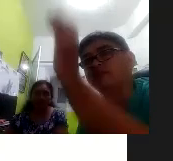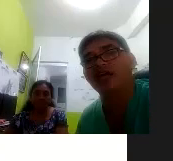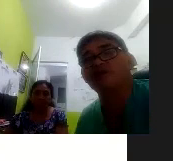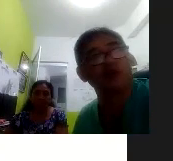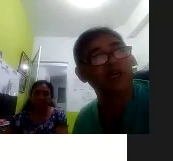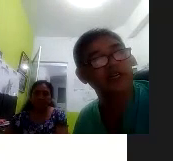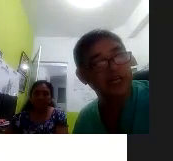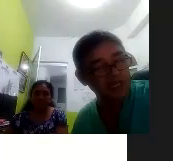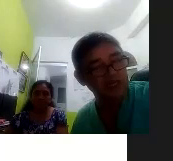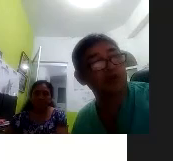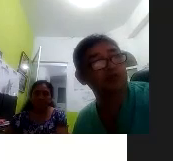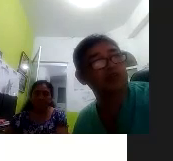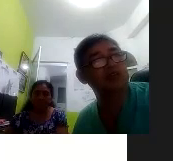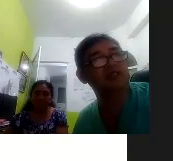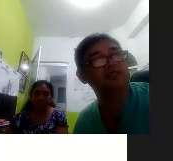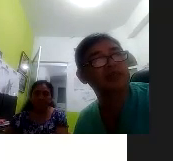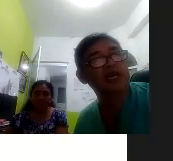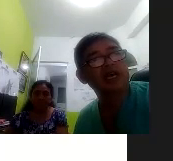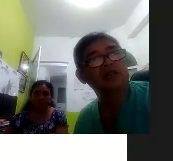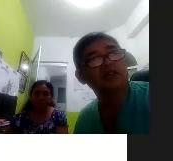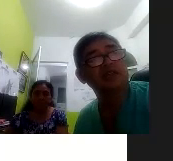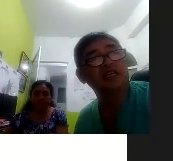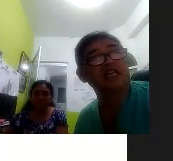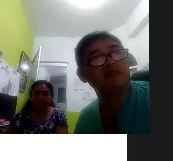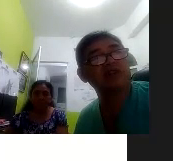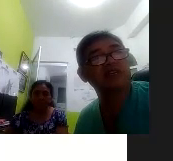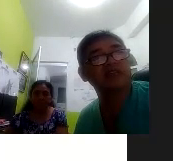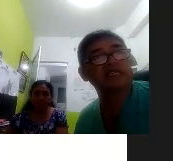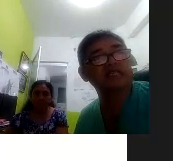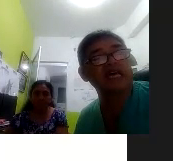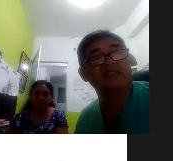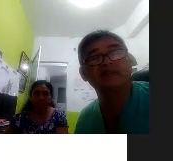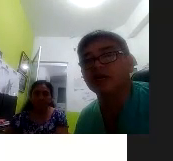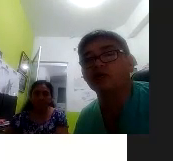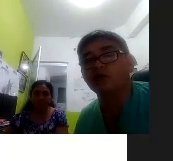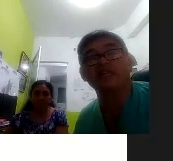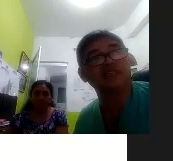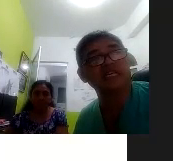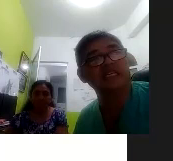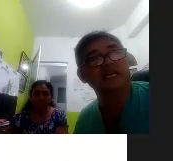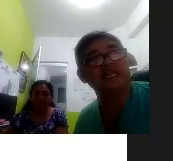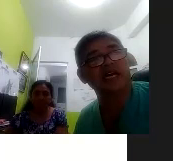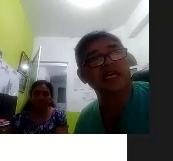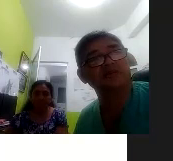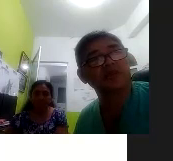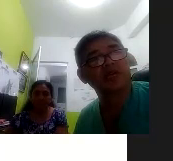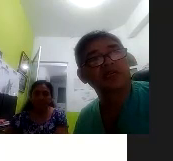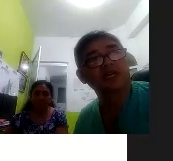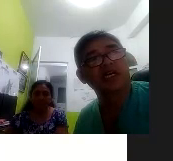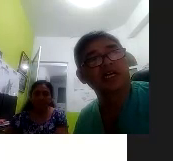it's everywhere in our community. The disadvantage is that we can see that